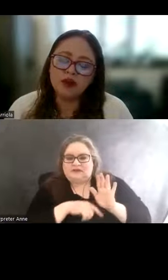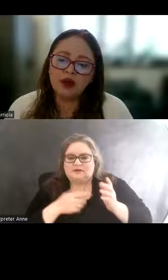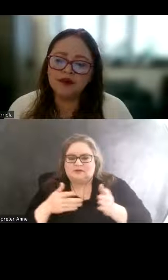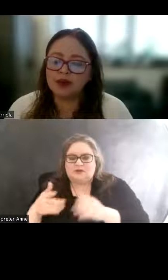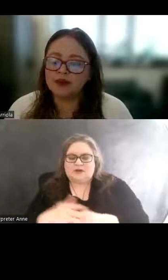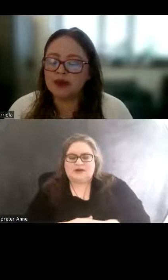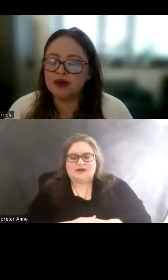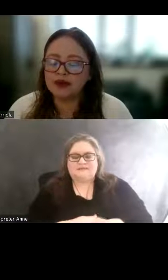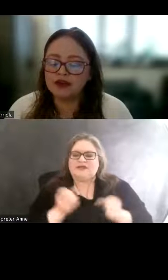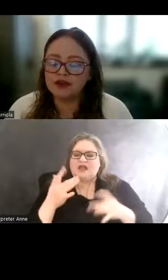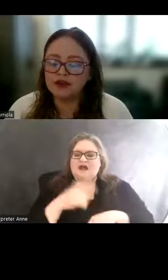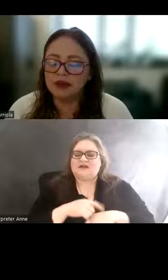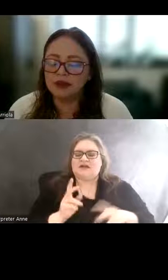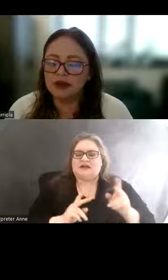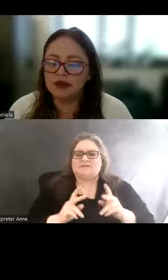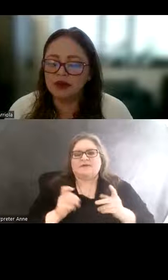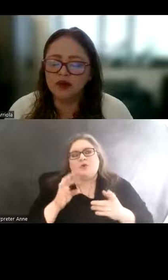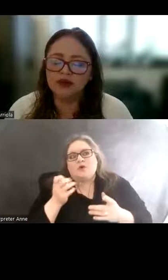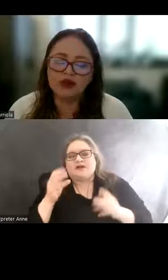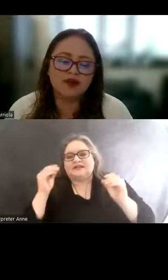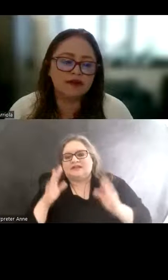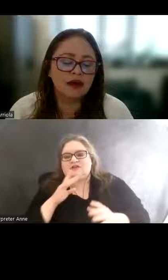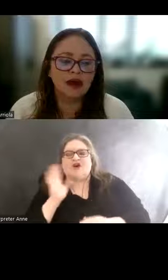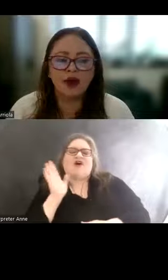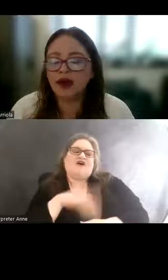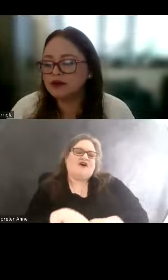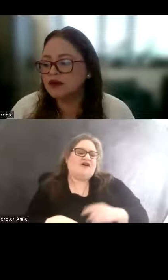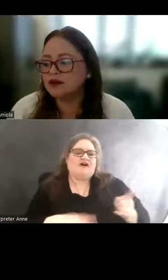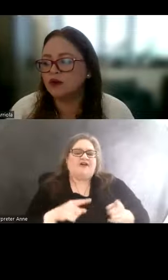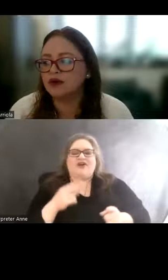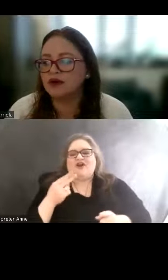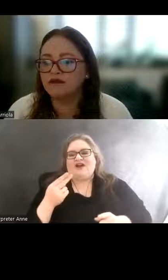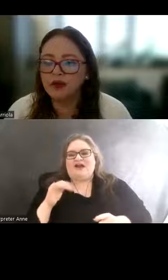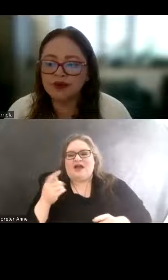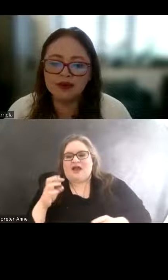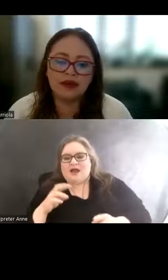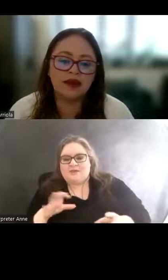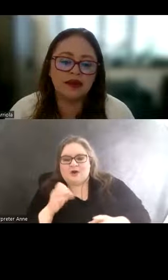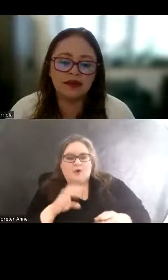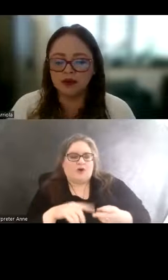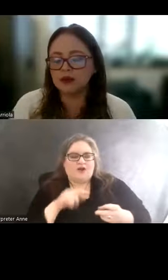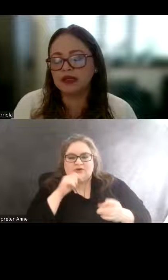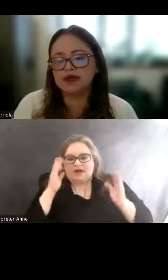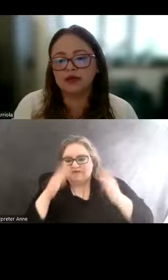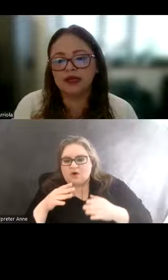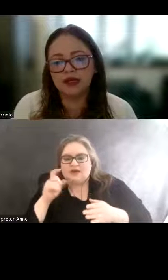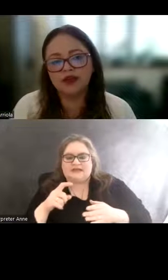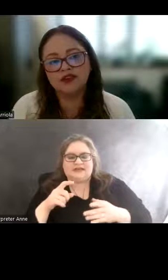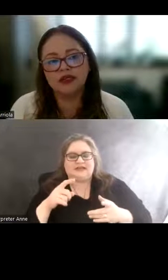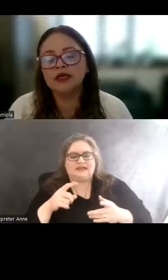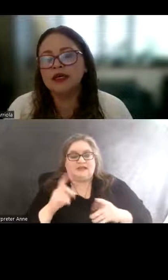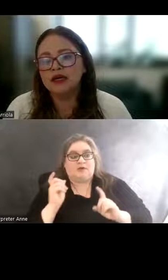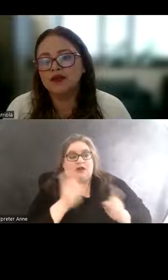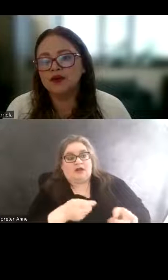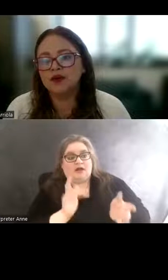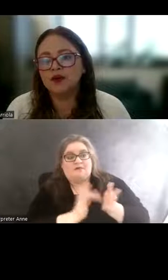And so a lot of times people, the teachers may be, oh, they're just hyperactive, or they're not focusing and they need to be placed on